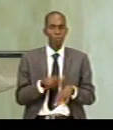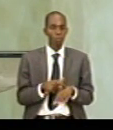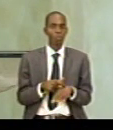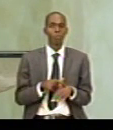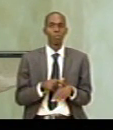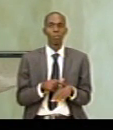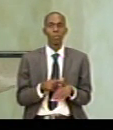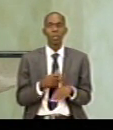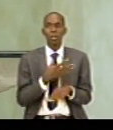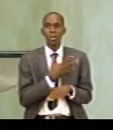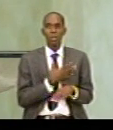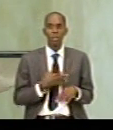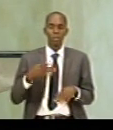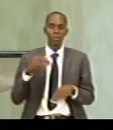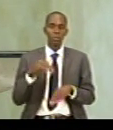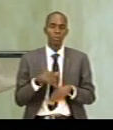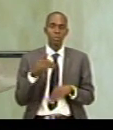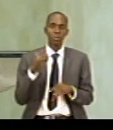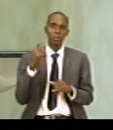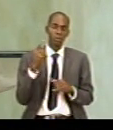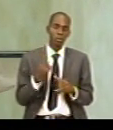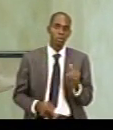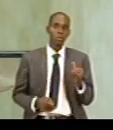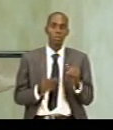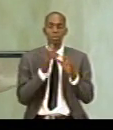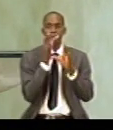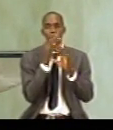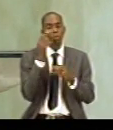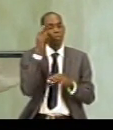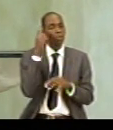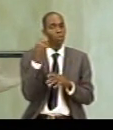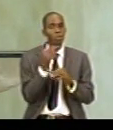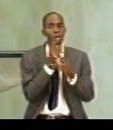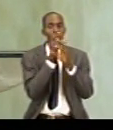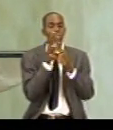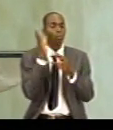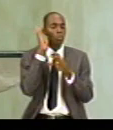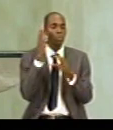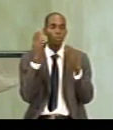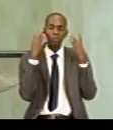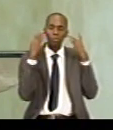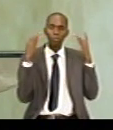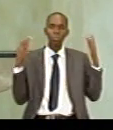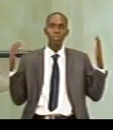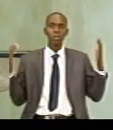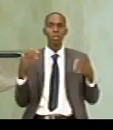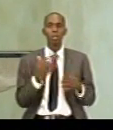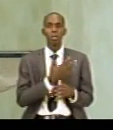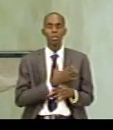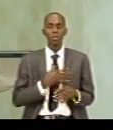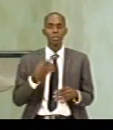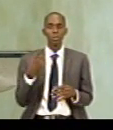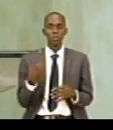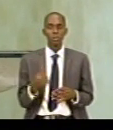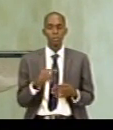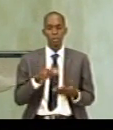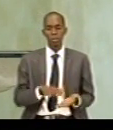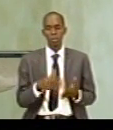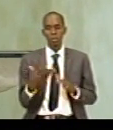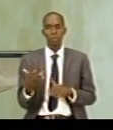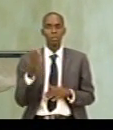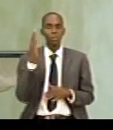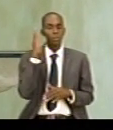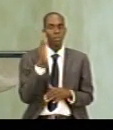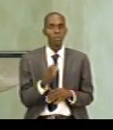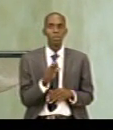eye, at the last trump, for the trumpet shall sound, and the dead shall be